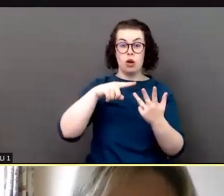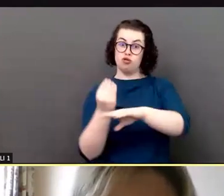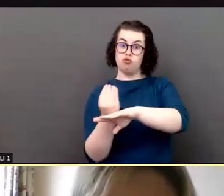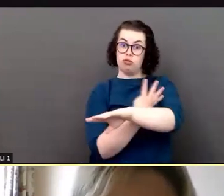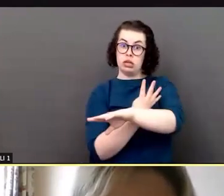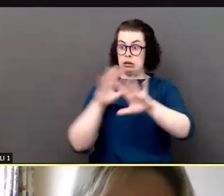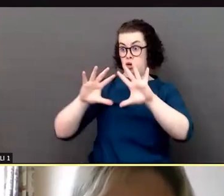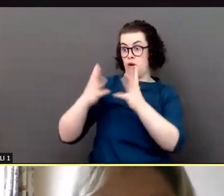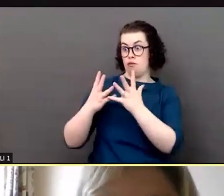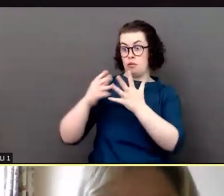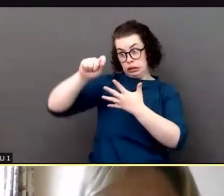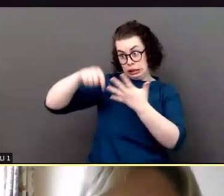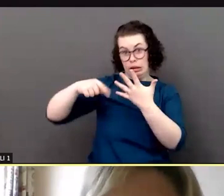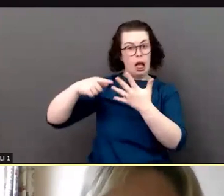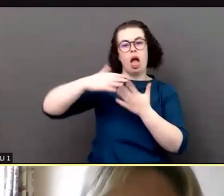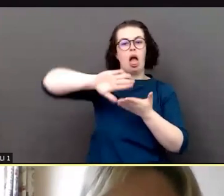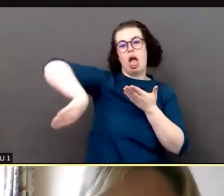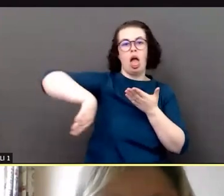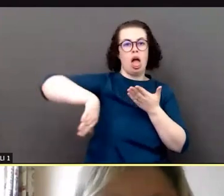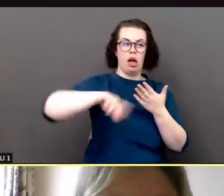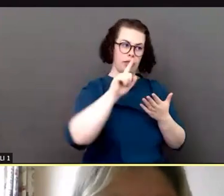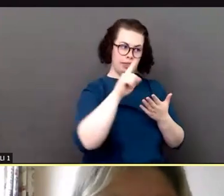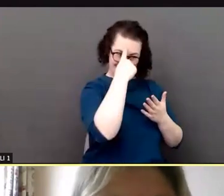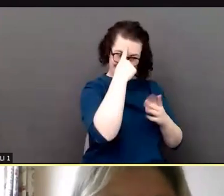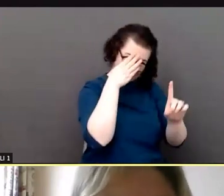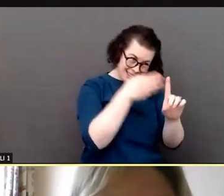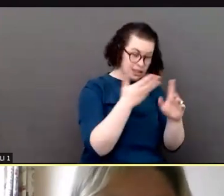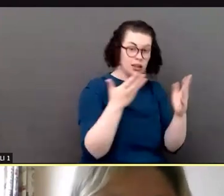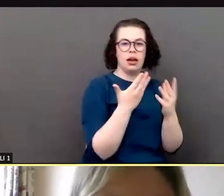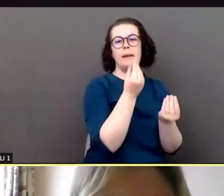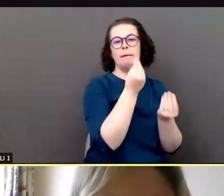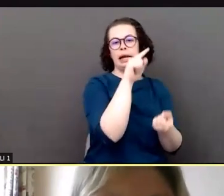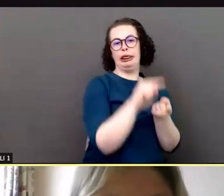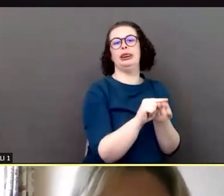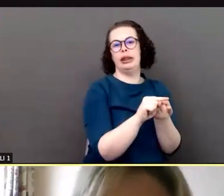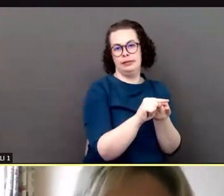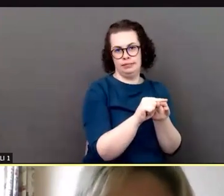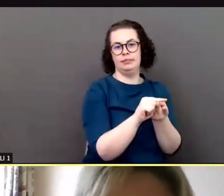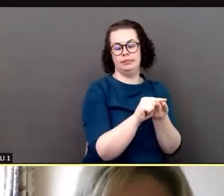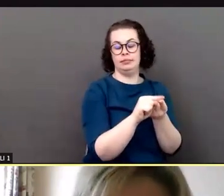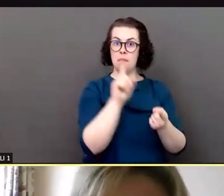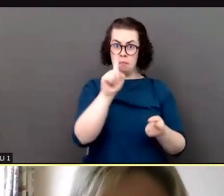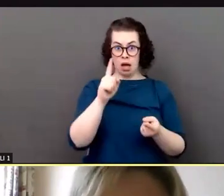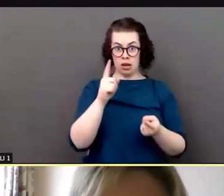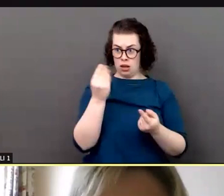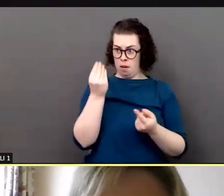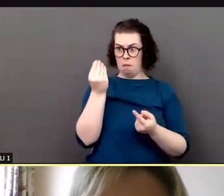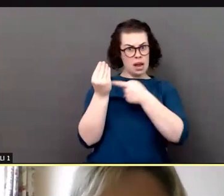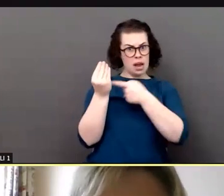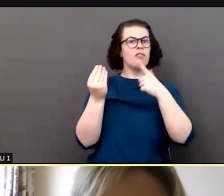criteria. But it is our money, and it has to be spent to benefit all of us. Next.